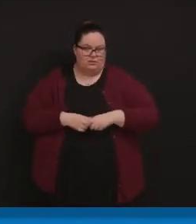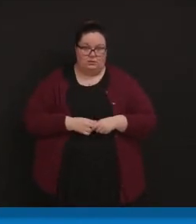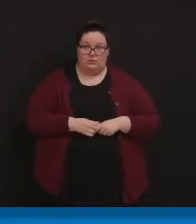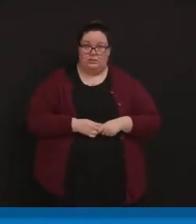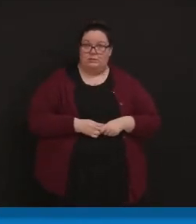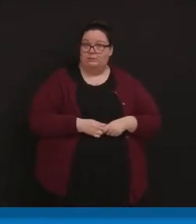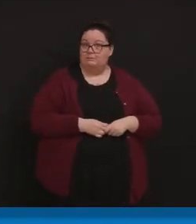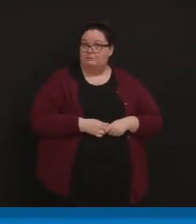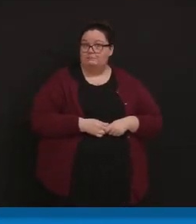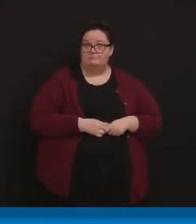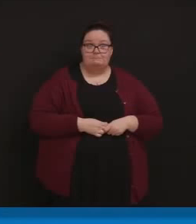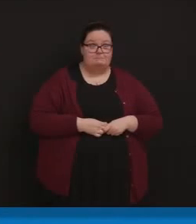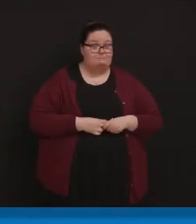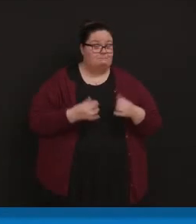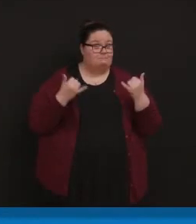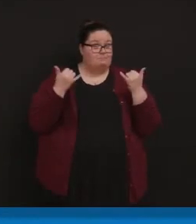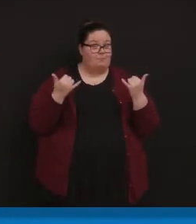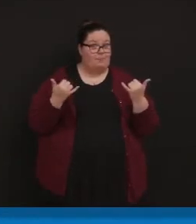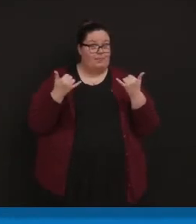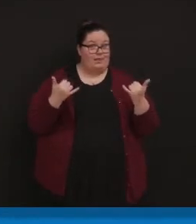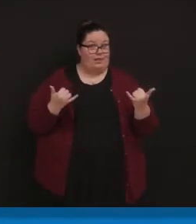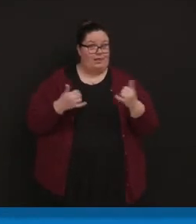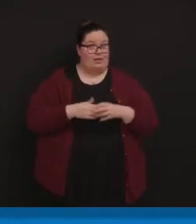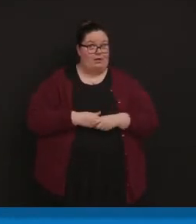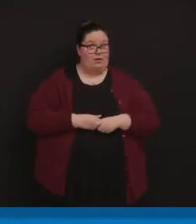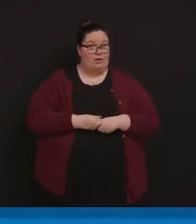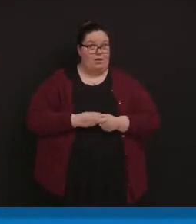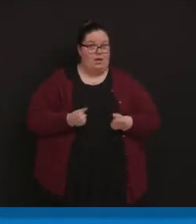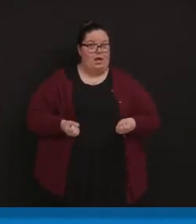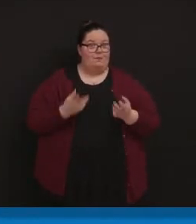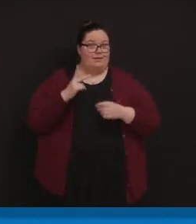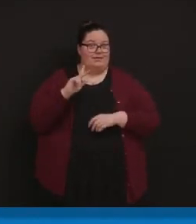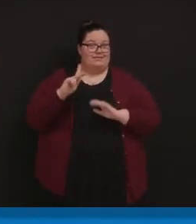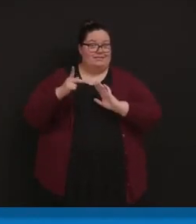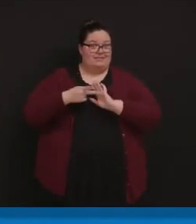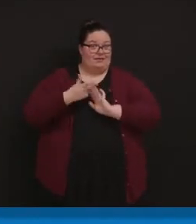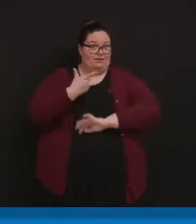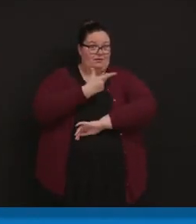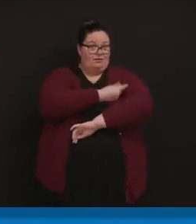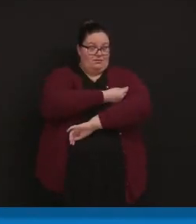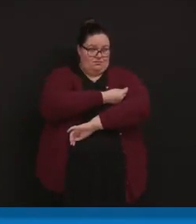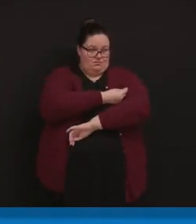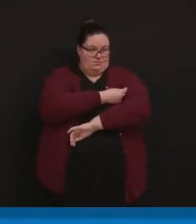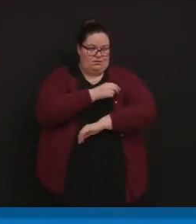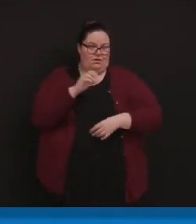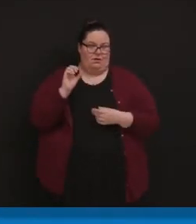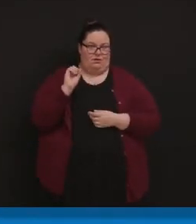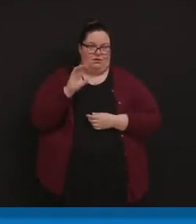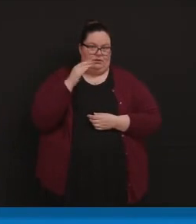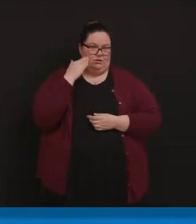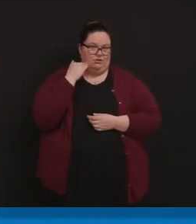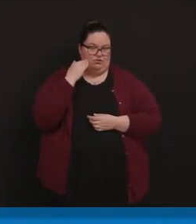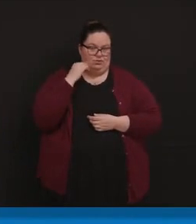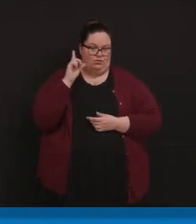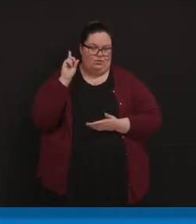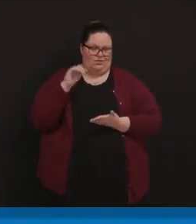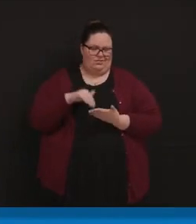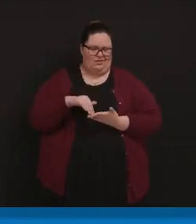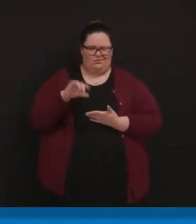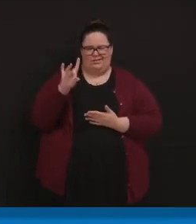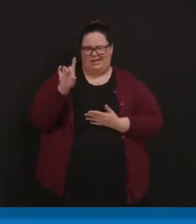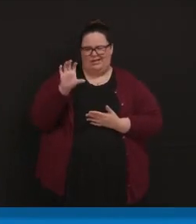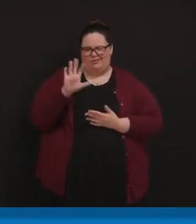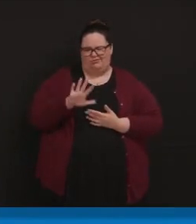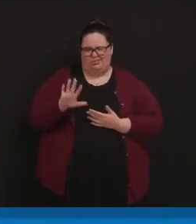As of right now, the number of people that I know have received the second dose is the number that I quoted not too long ago is about